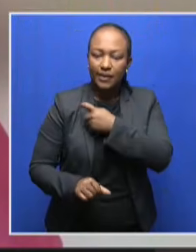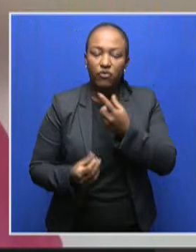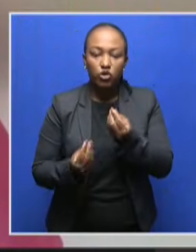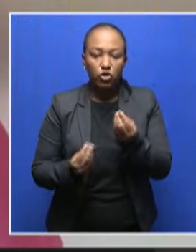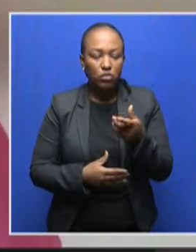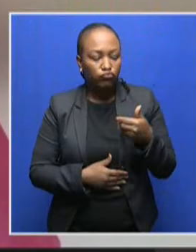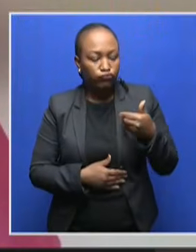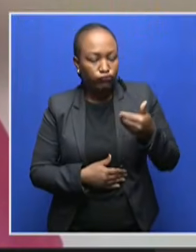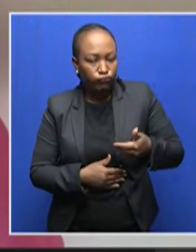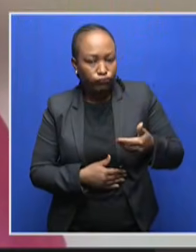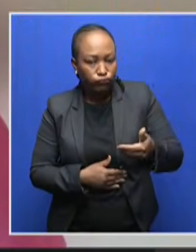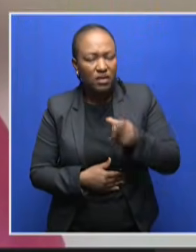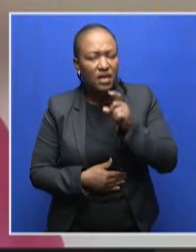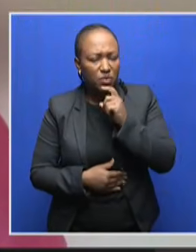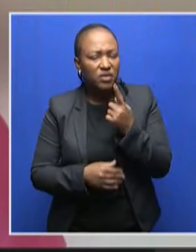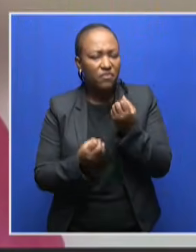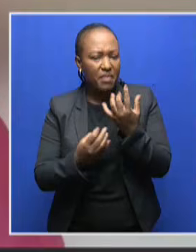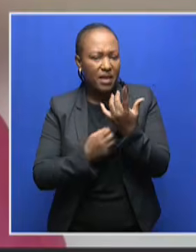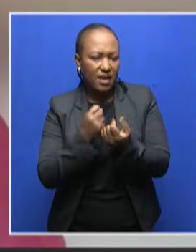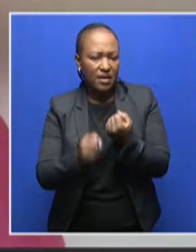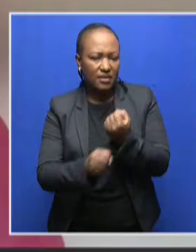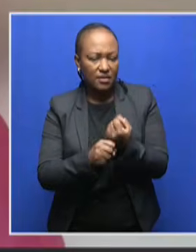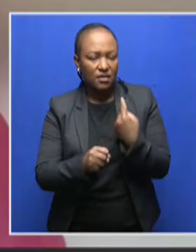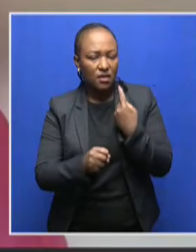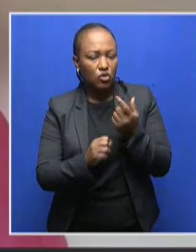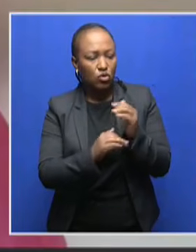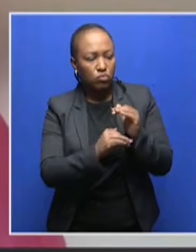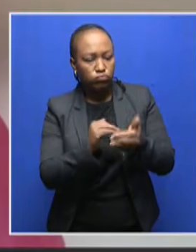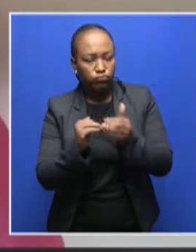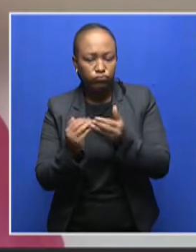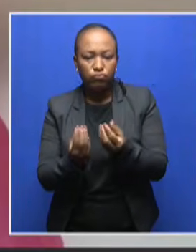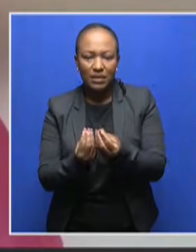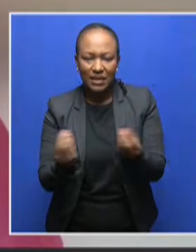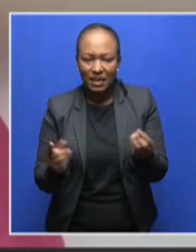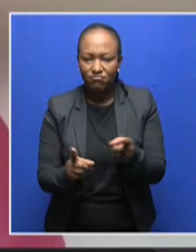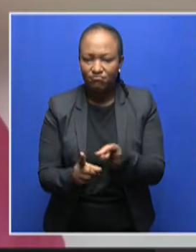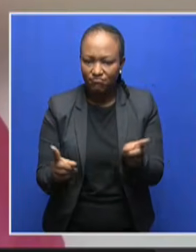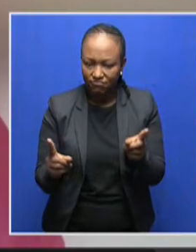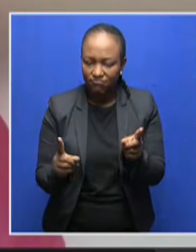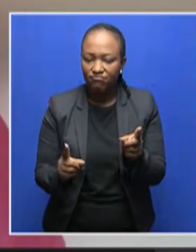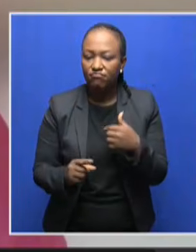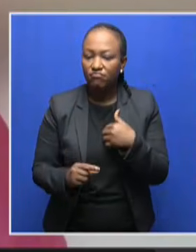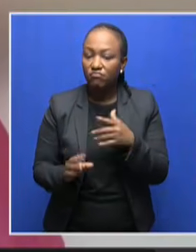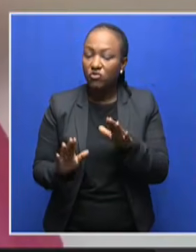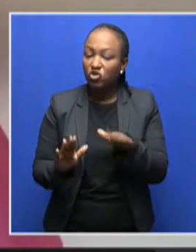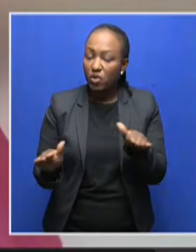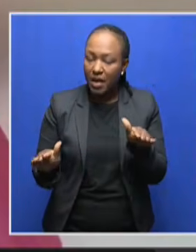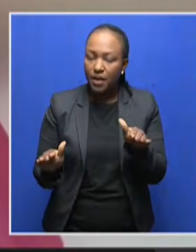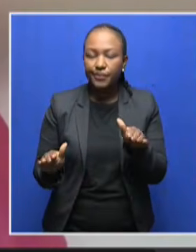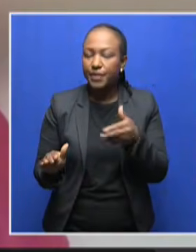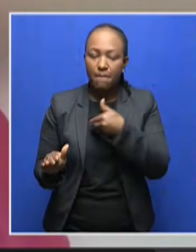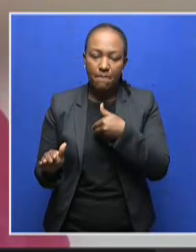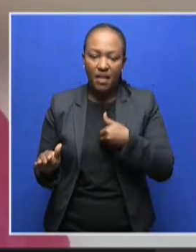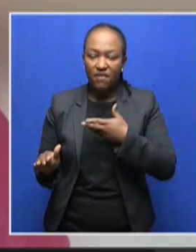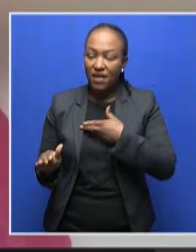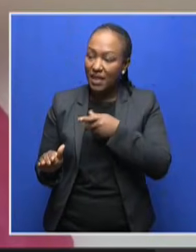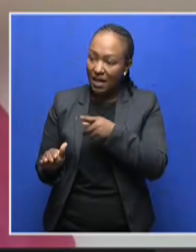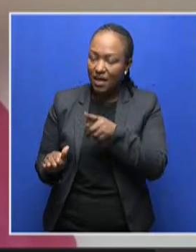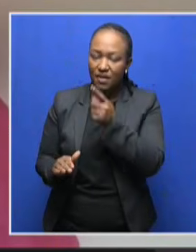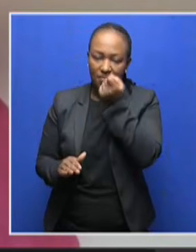have been used safely for decades, protecting generations of children. And so, I think parents need to understand